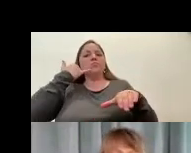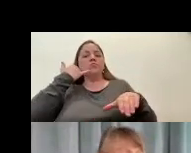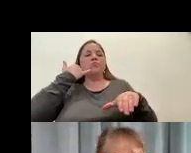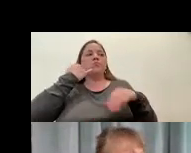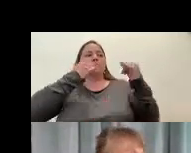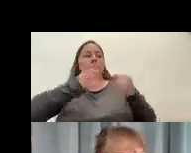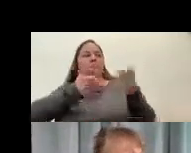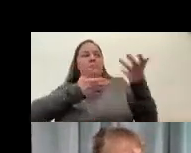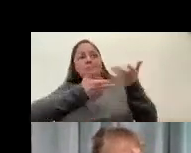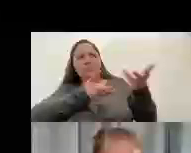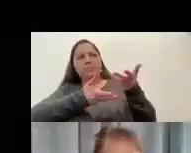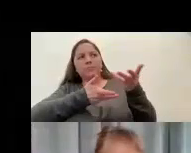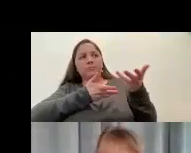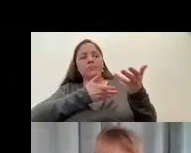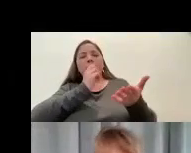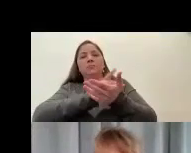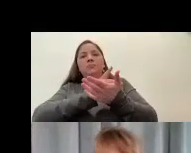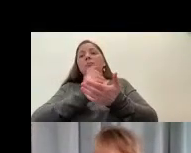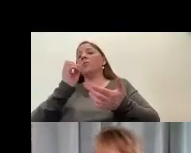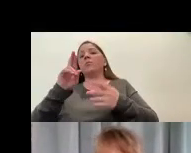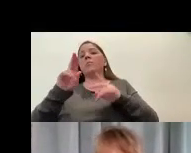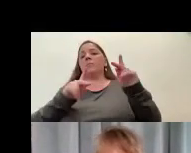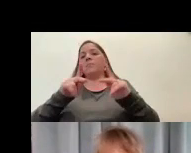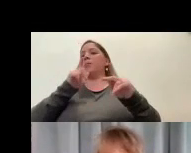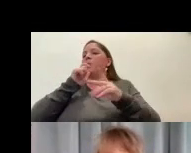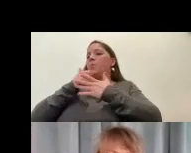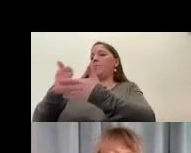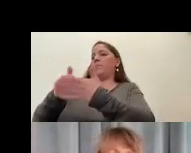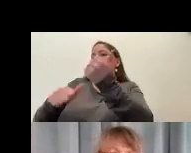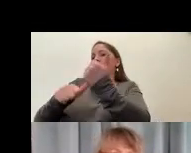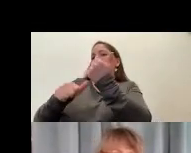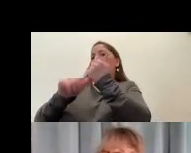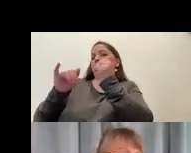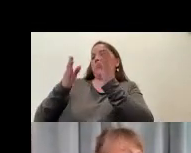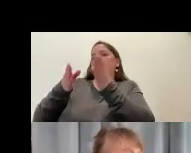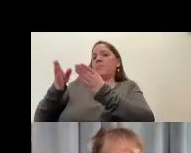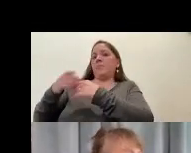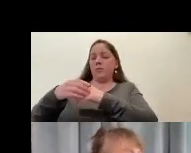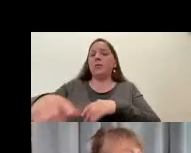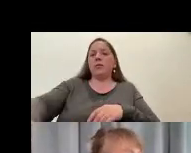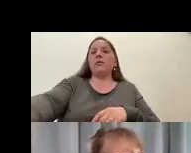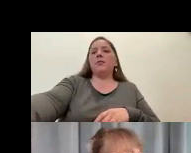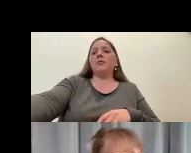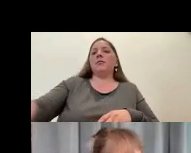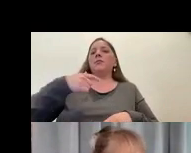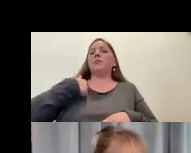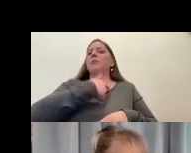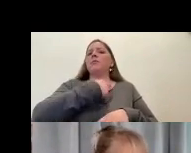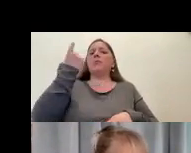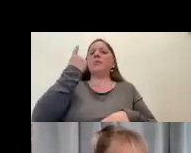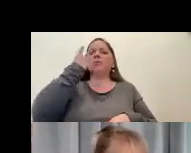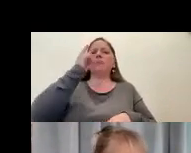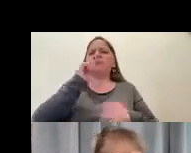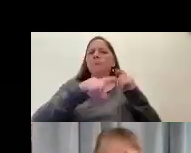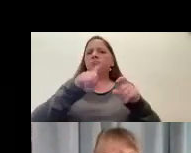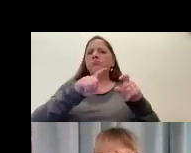individual that needs the transportation or with someone that is assisting that individual. We want to know what their